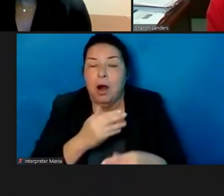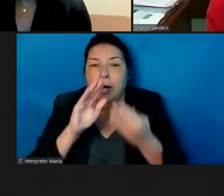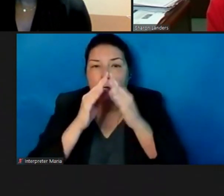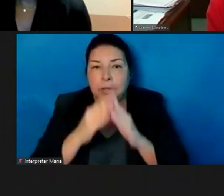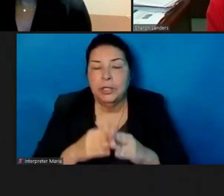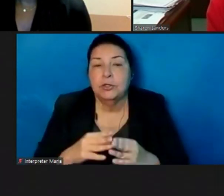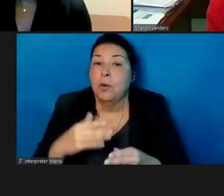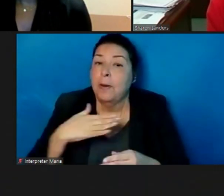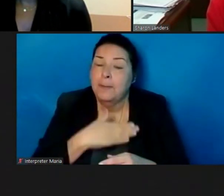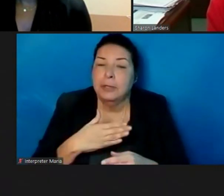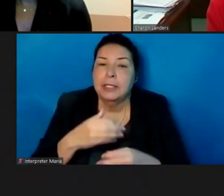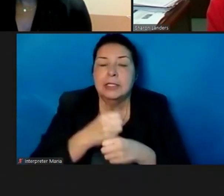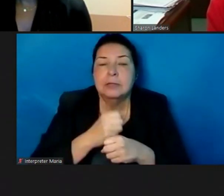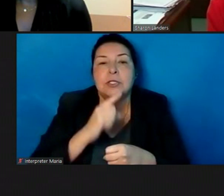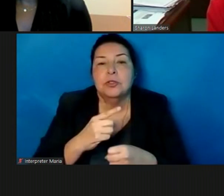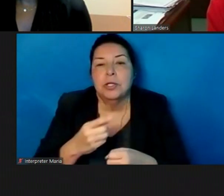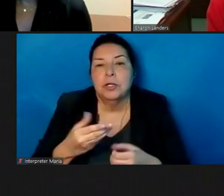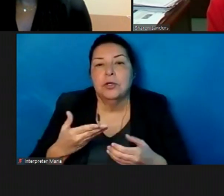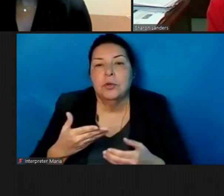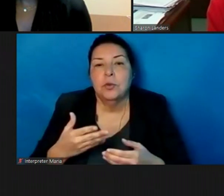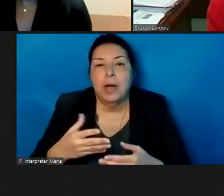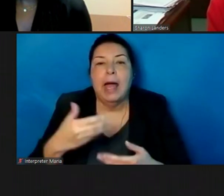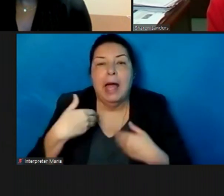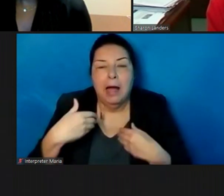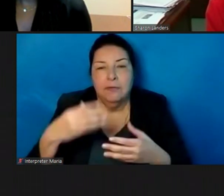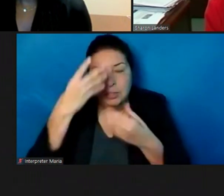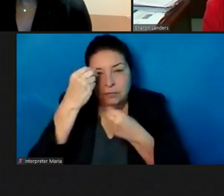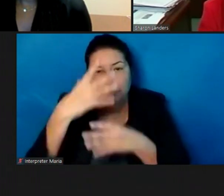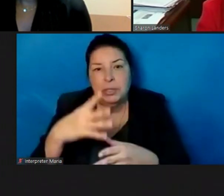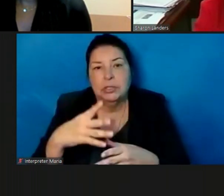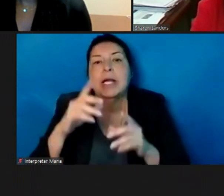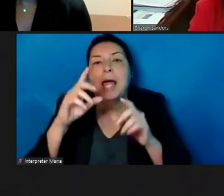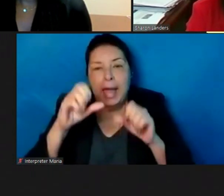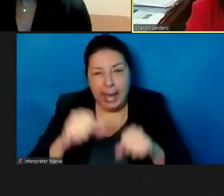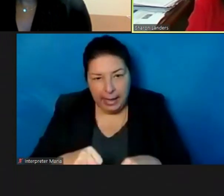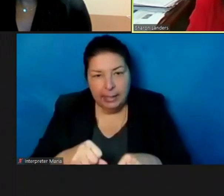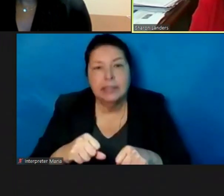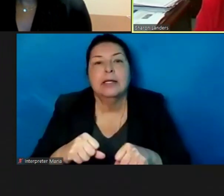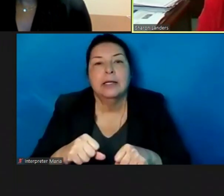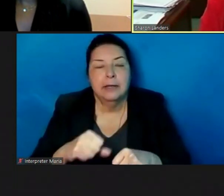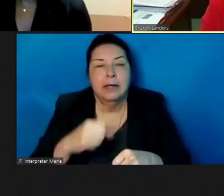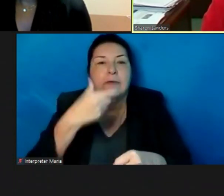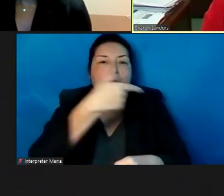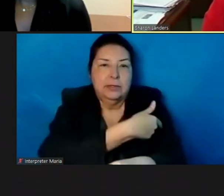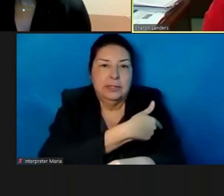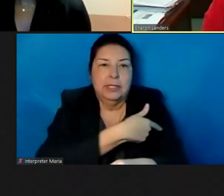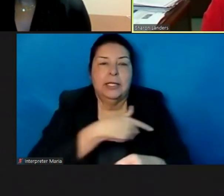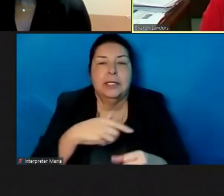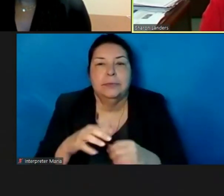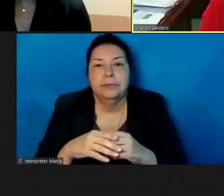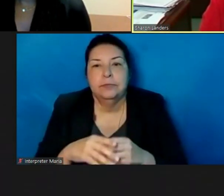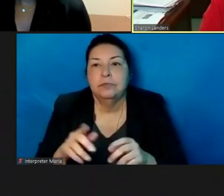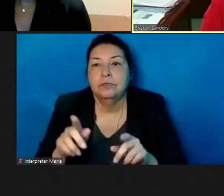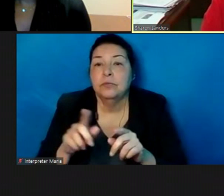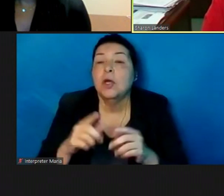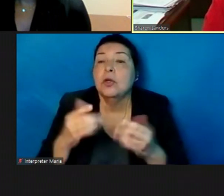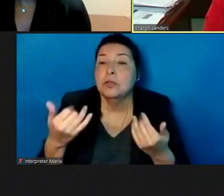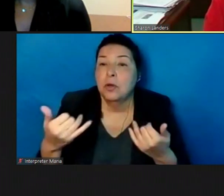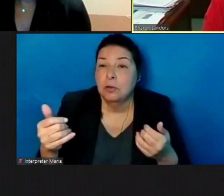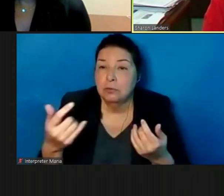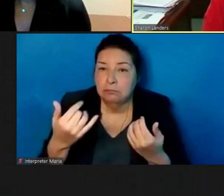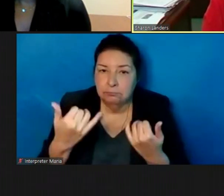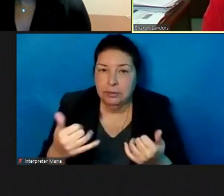the information and make the decision to be vaccinated. Thank you. And then with that, let me turn to